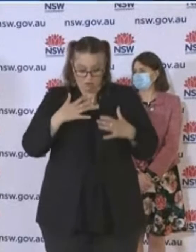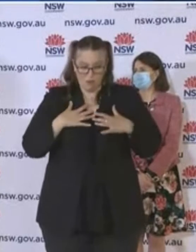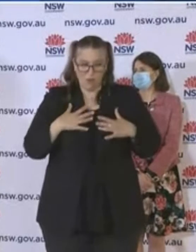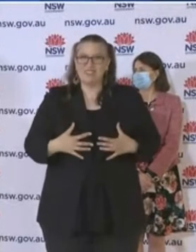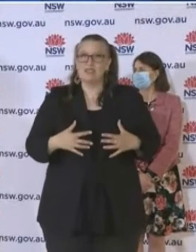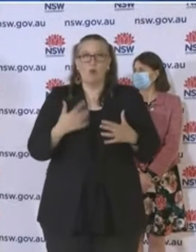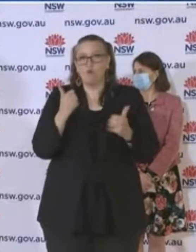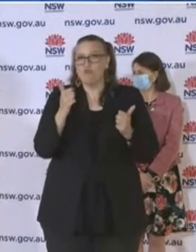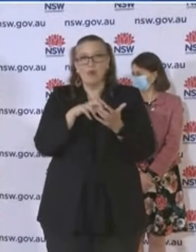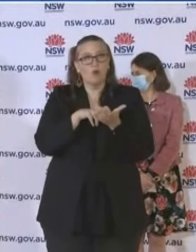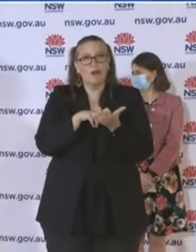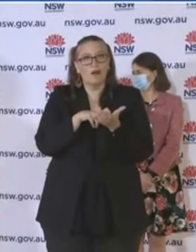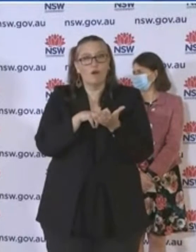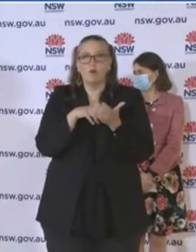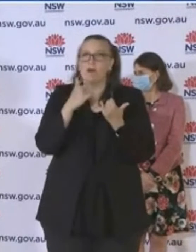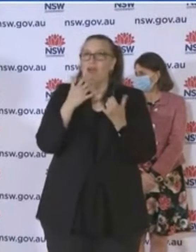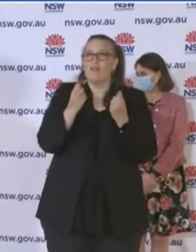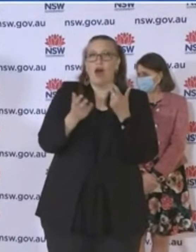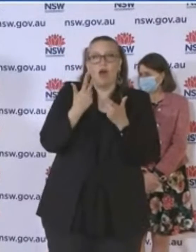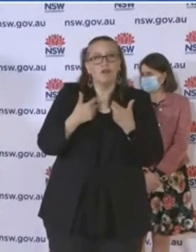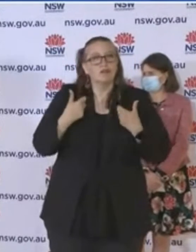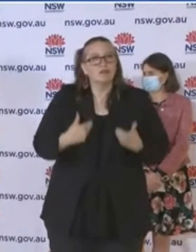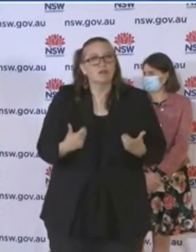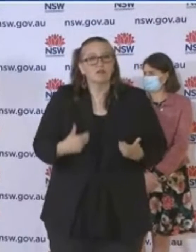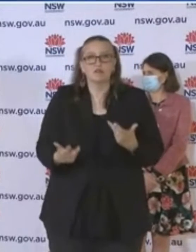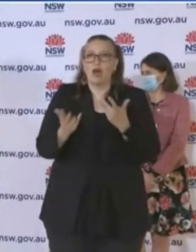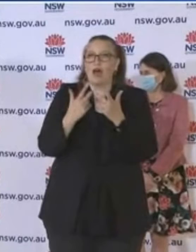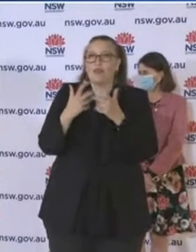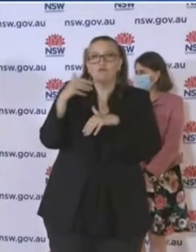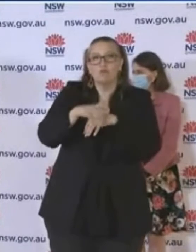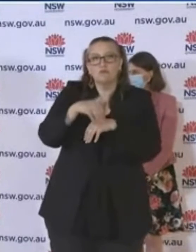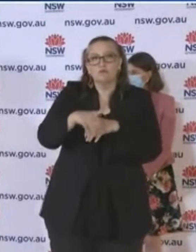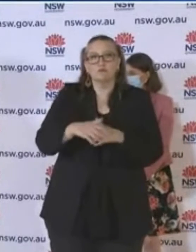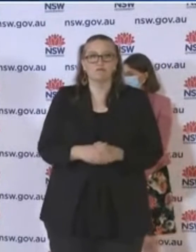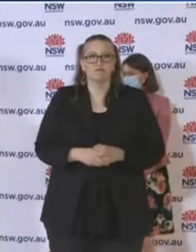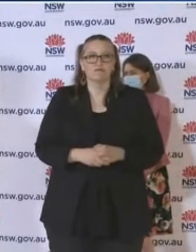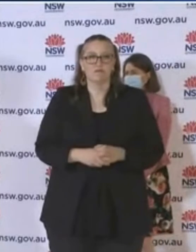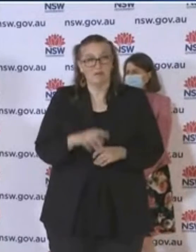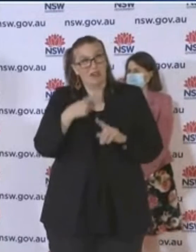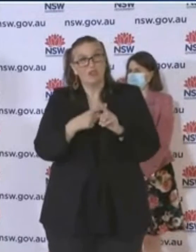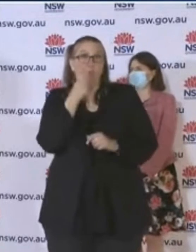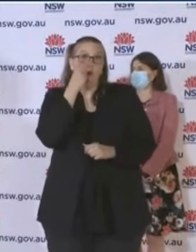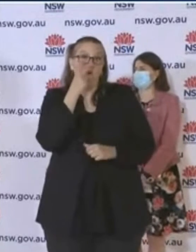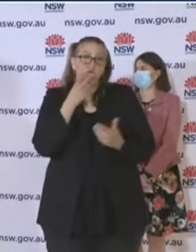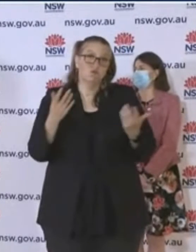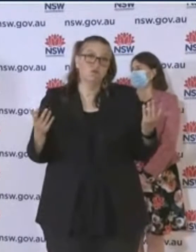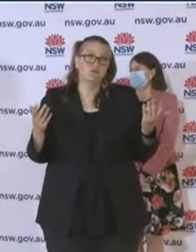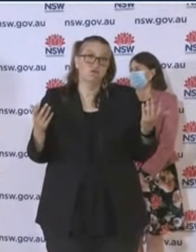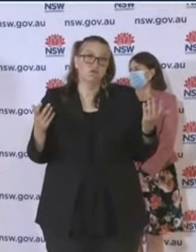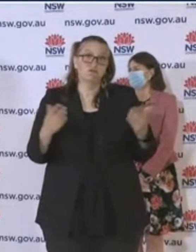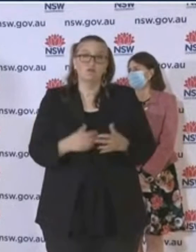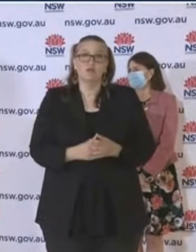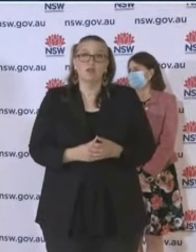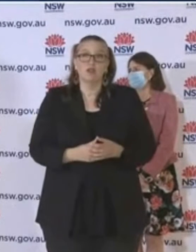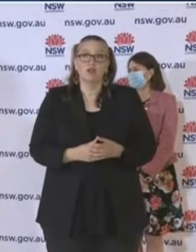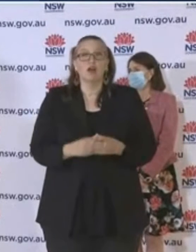death. Now COVID may often play a role in the death, but may not. Sometimes some of our cases